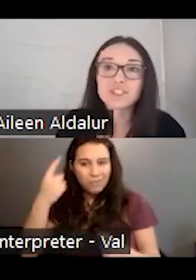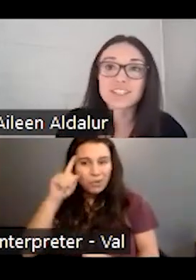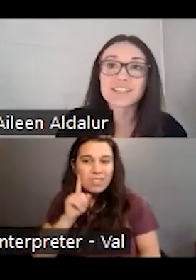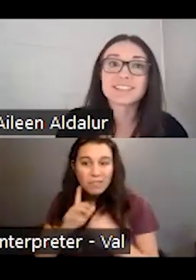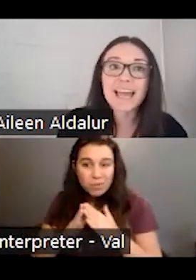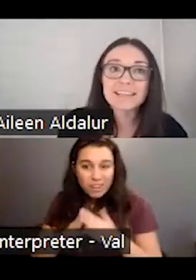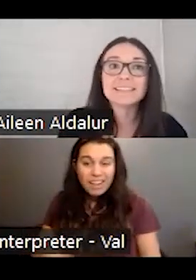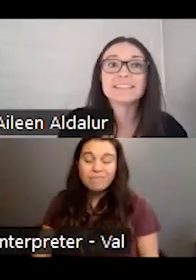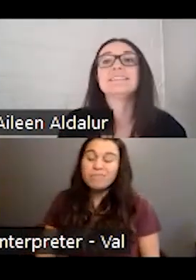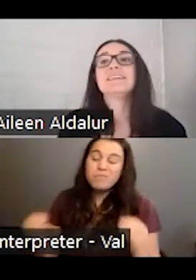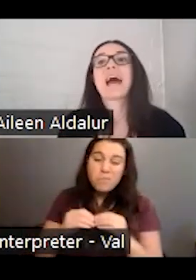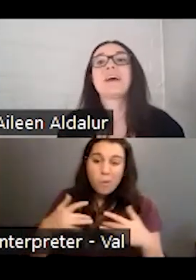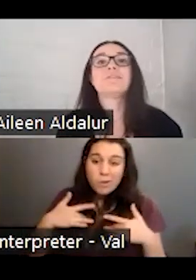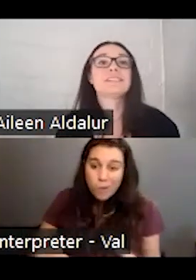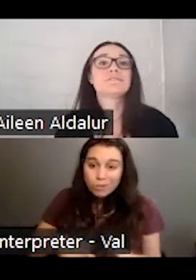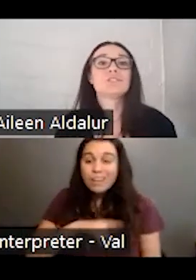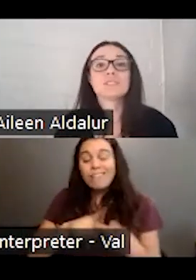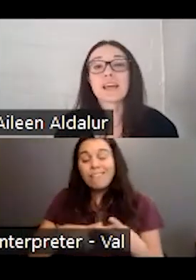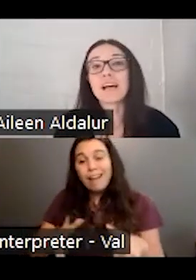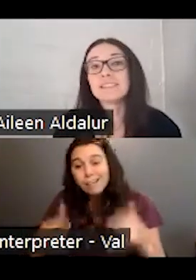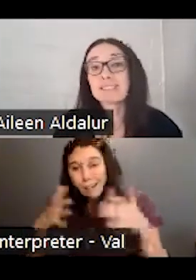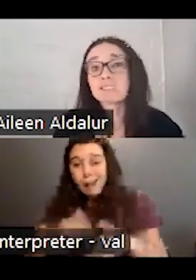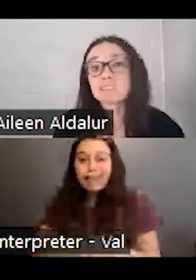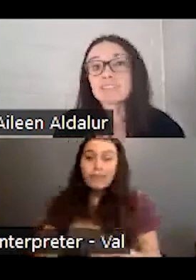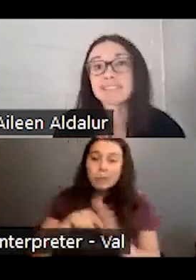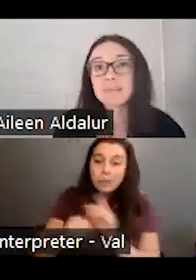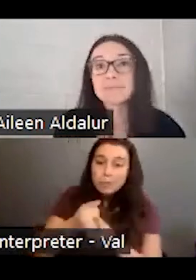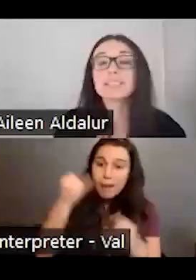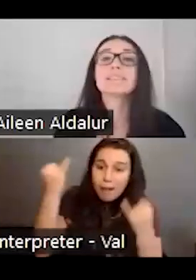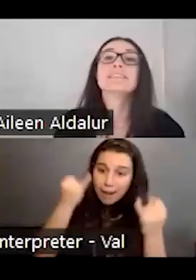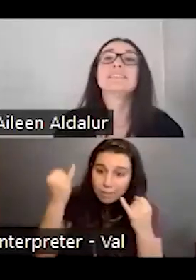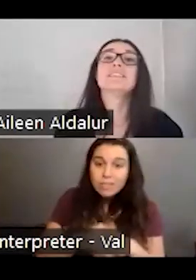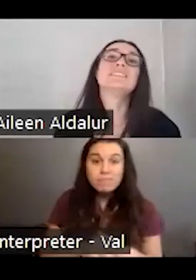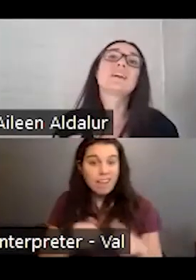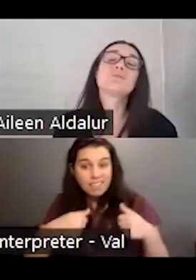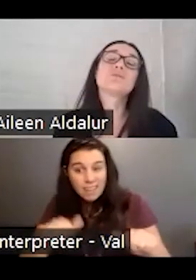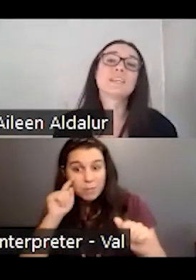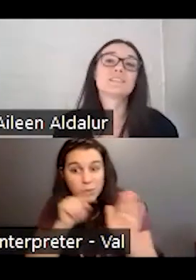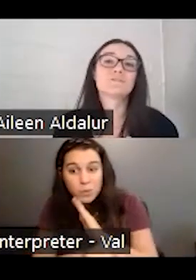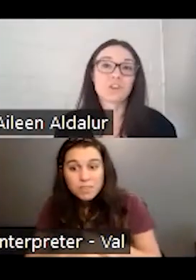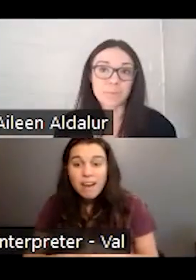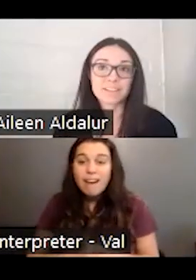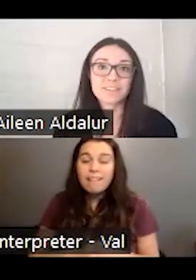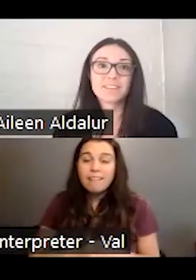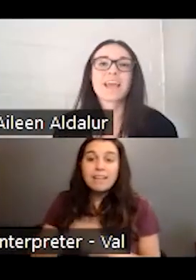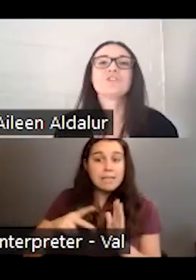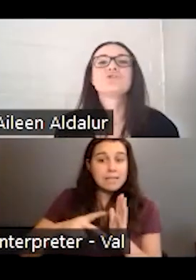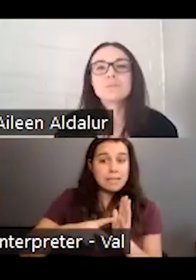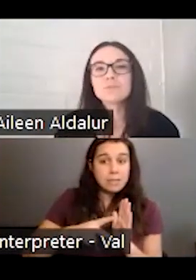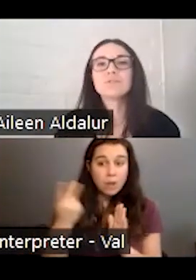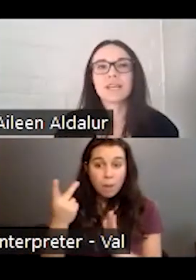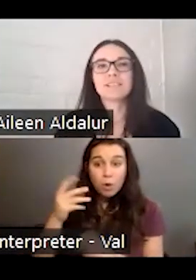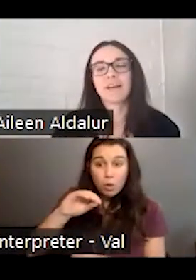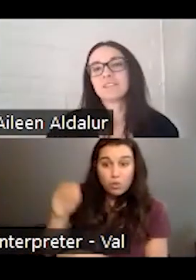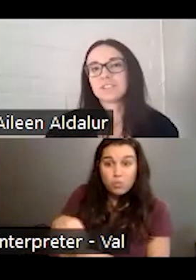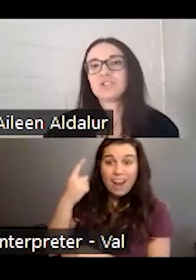of depression and anxiety, higher rates of suicidal ideation and attempts, nearly double the rates of trauma, and